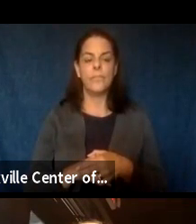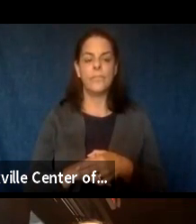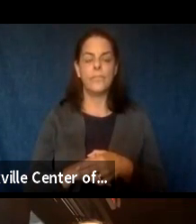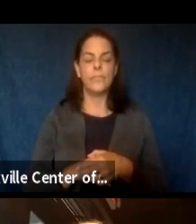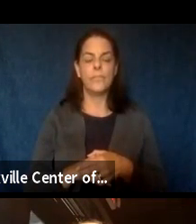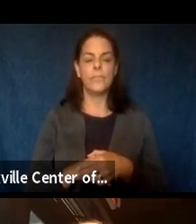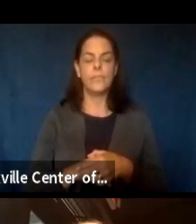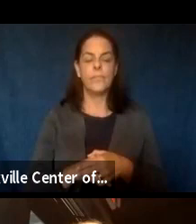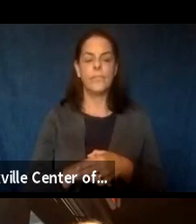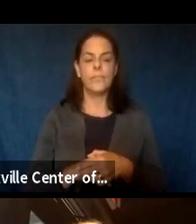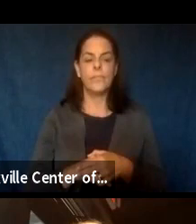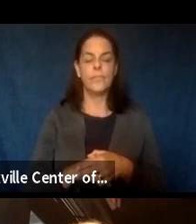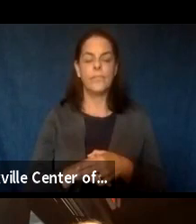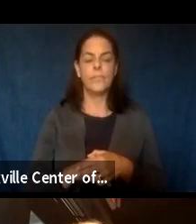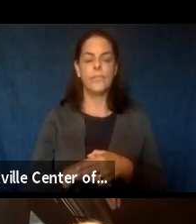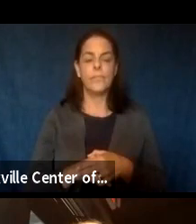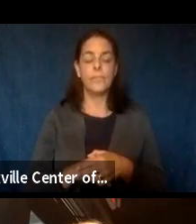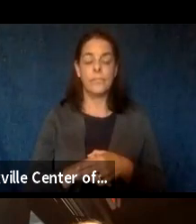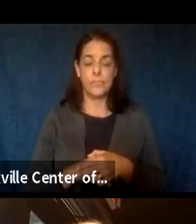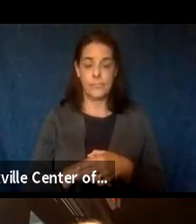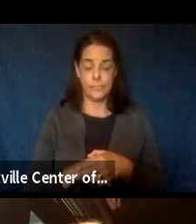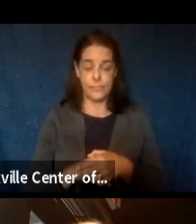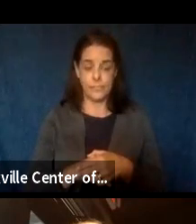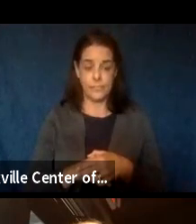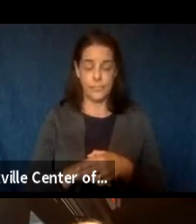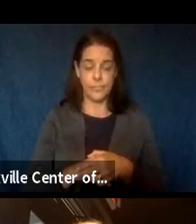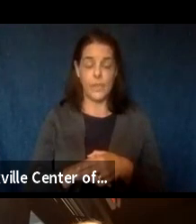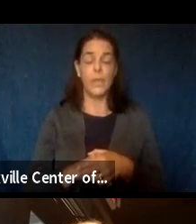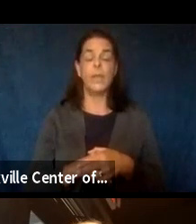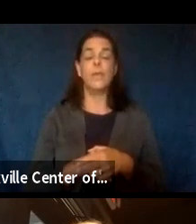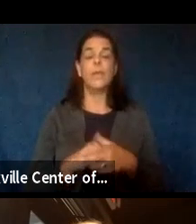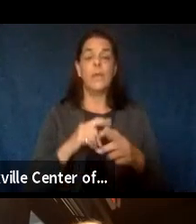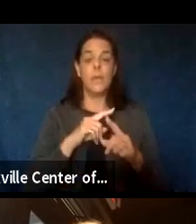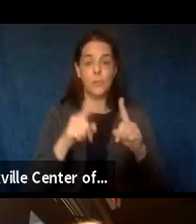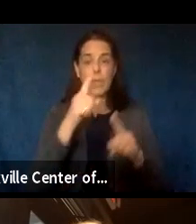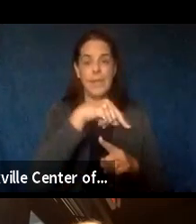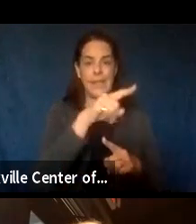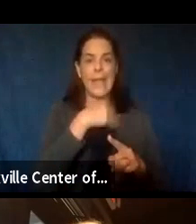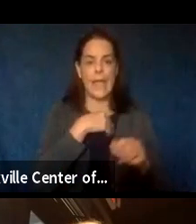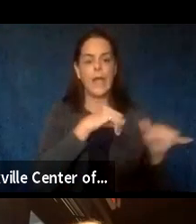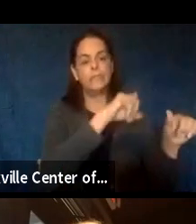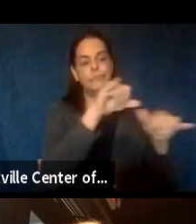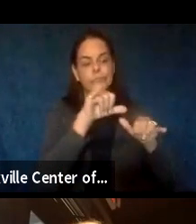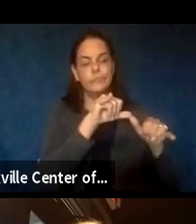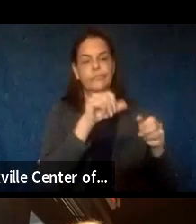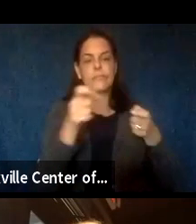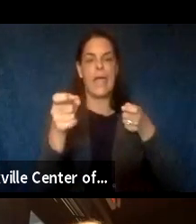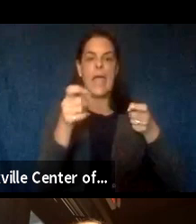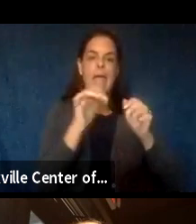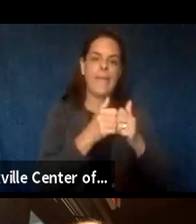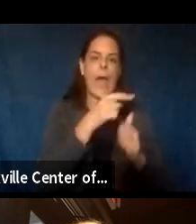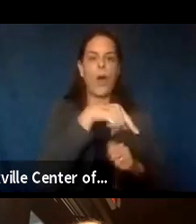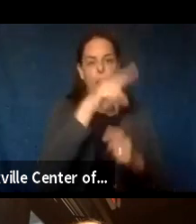support for how they're handling that and how they're handling violators. So.